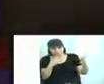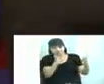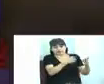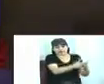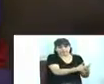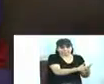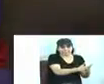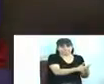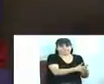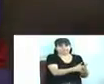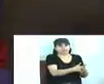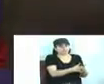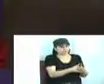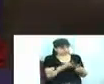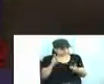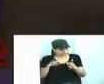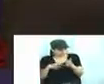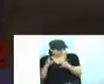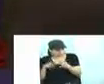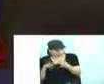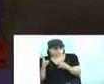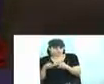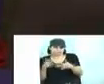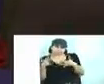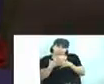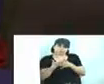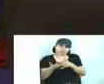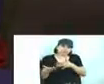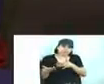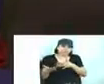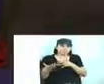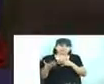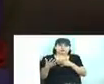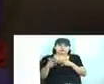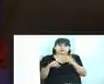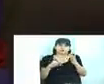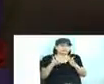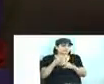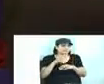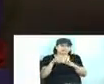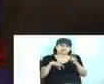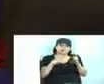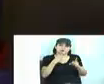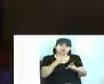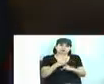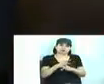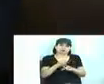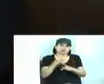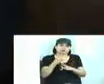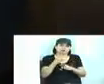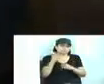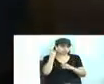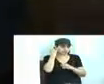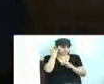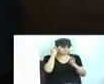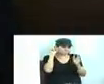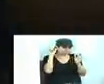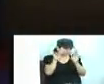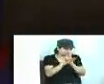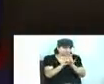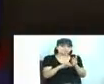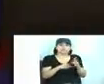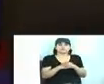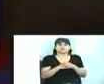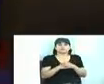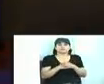And if you actually take the time to read that, that's kind of some scary stuff. There's like all kinds of image and imagery. What happens in the first 20 chapters,